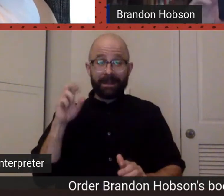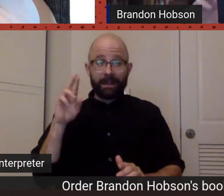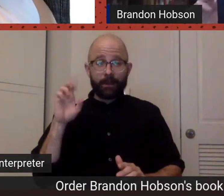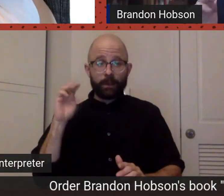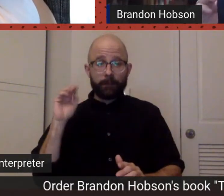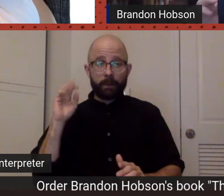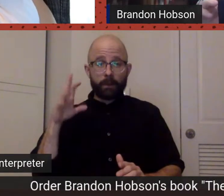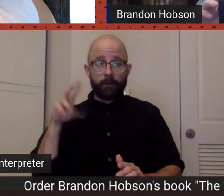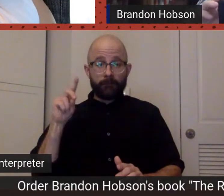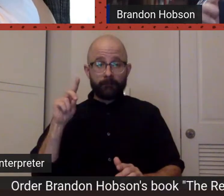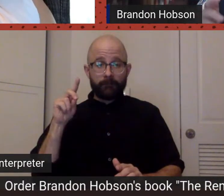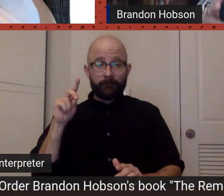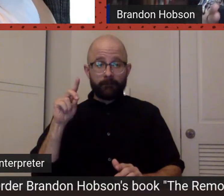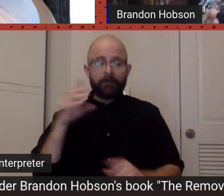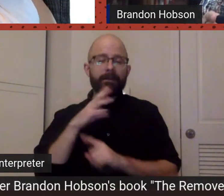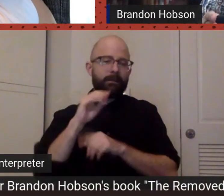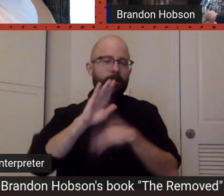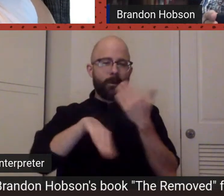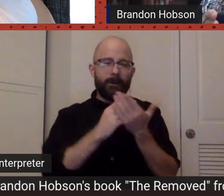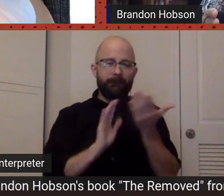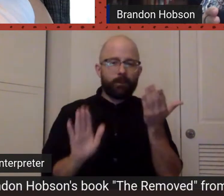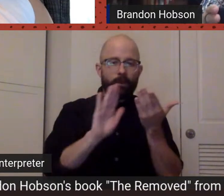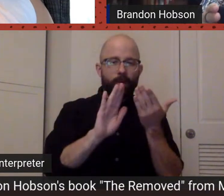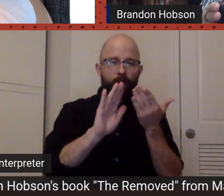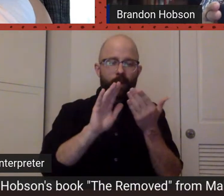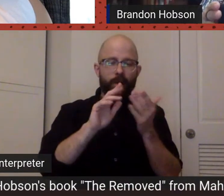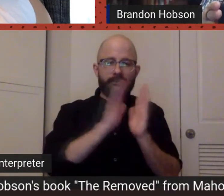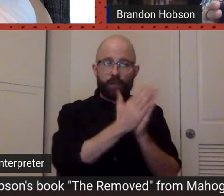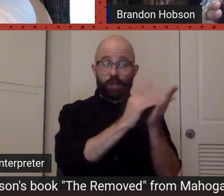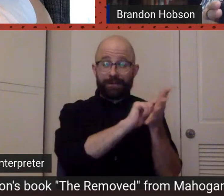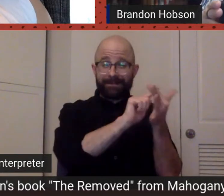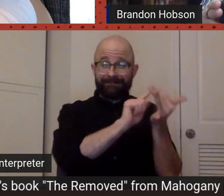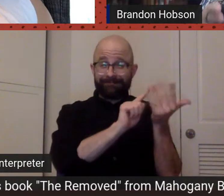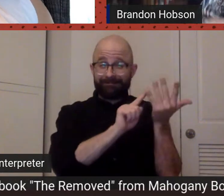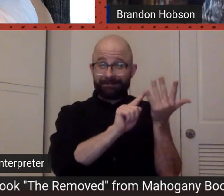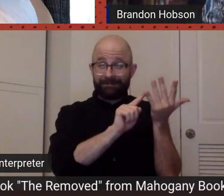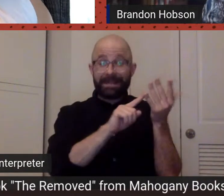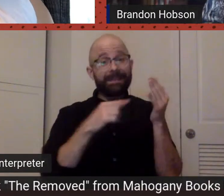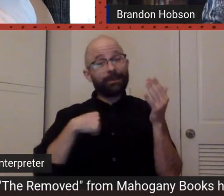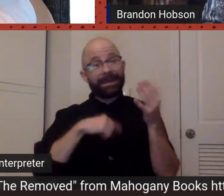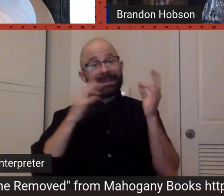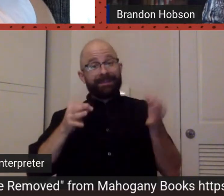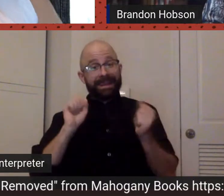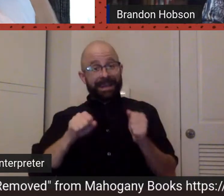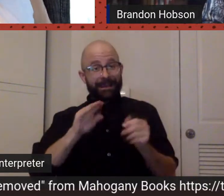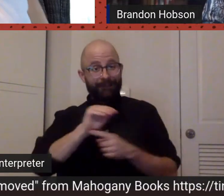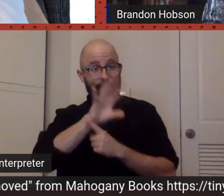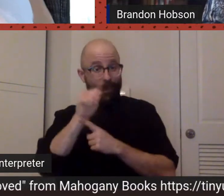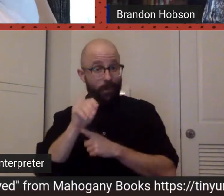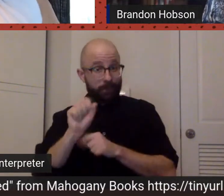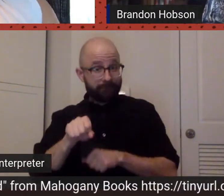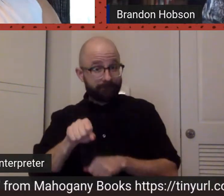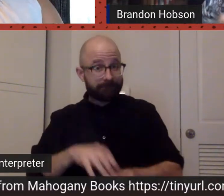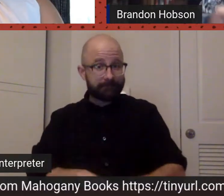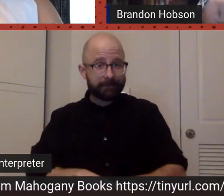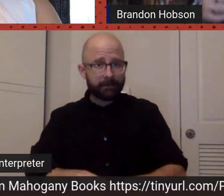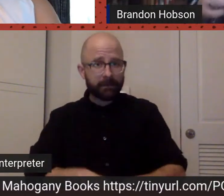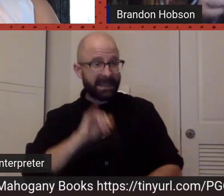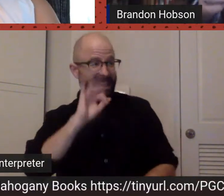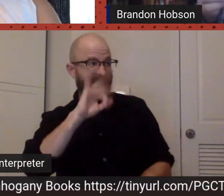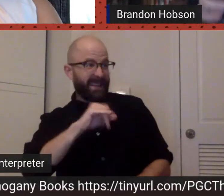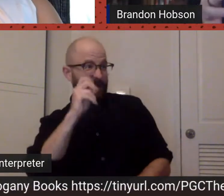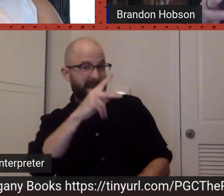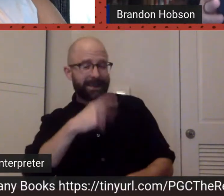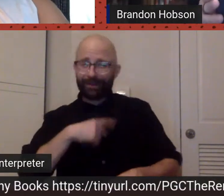works. And yes, we can definitely take a photo. If that's okay. Yeah, I was